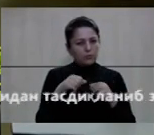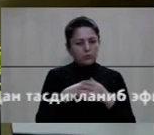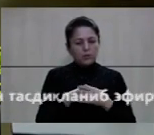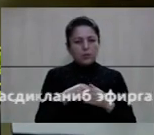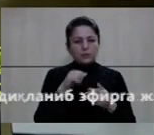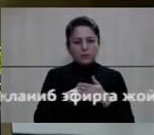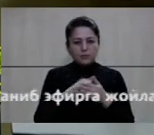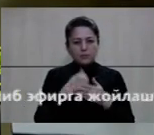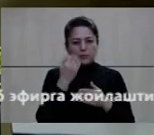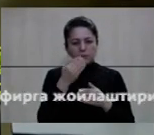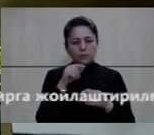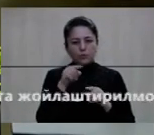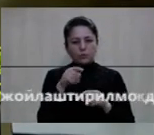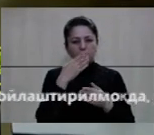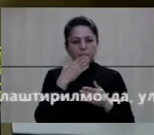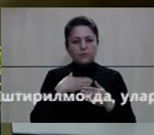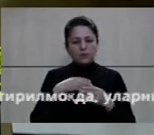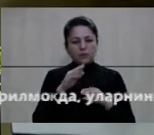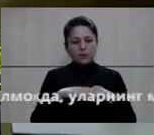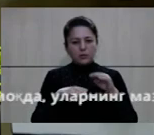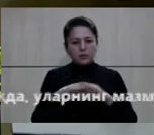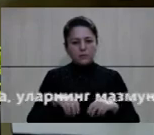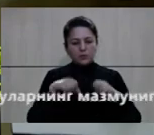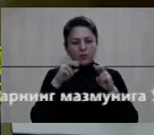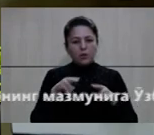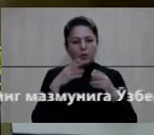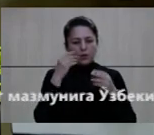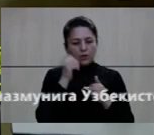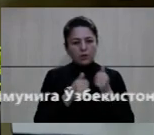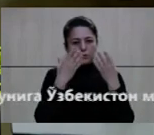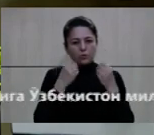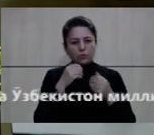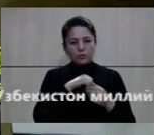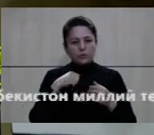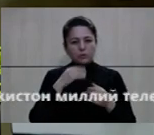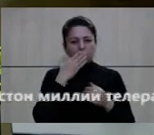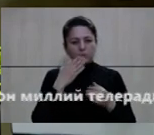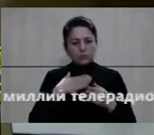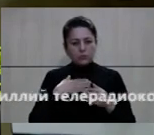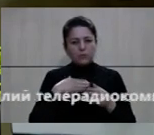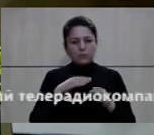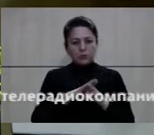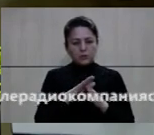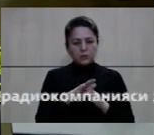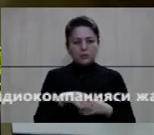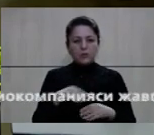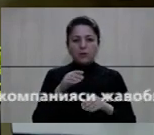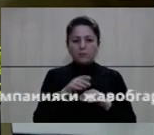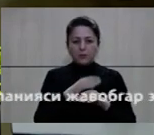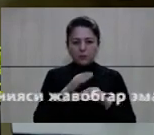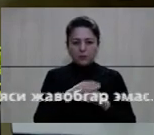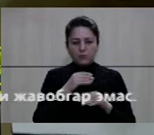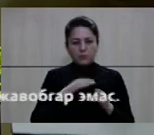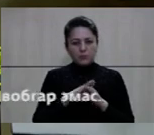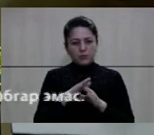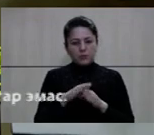Chunki siz o'sha sevgan kasbingizda kuniga o'zingiz sevib o'sha kasbni egallasangiz, mehr bersangiz, siz